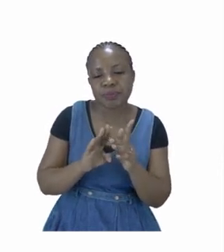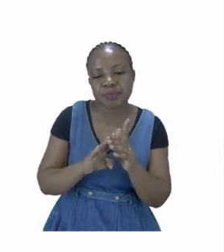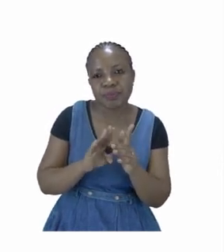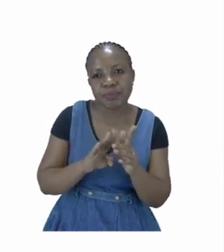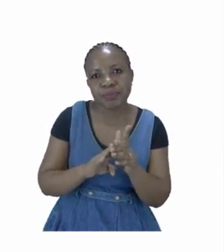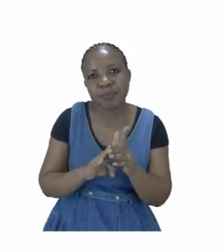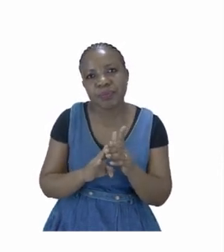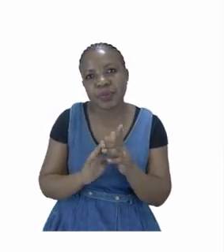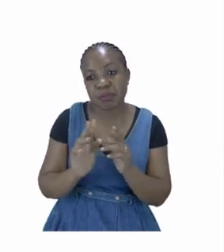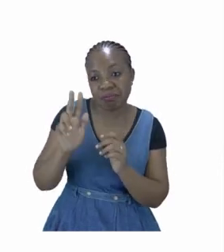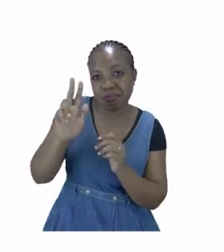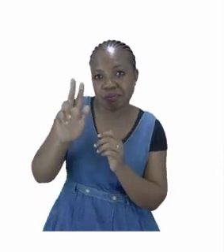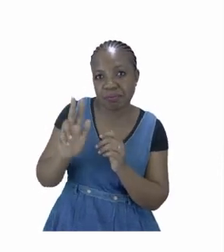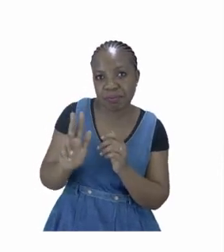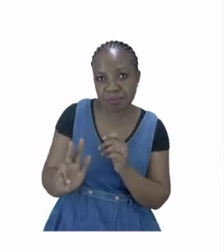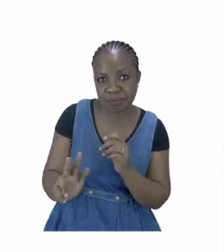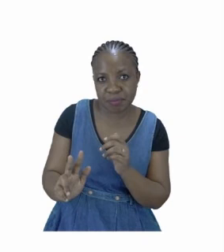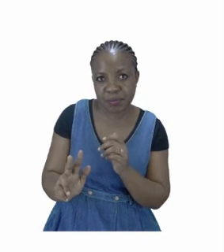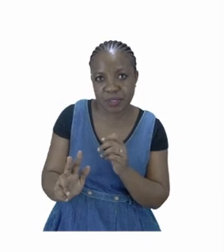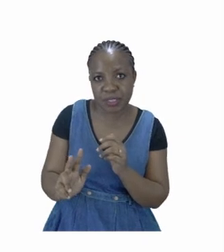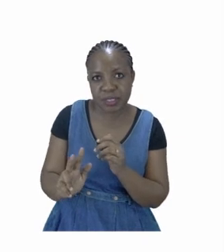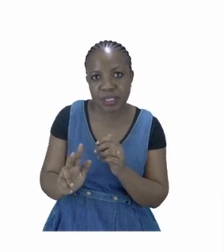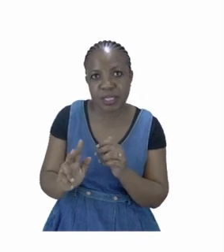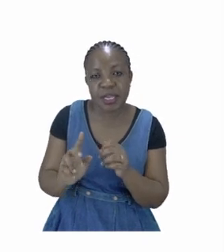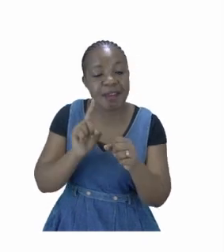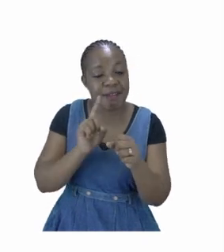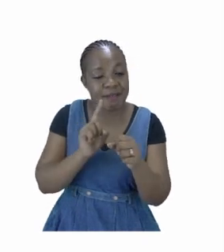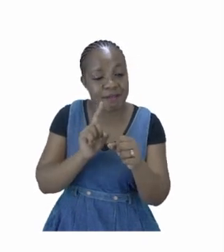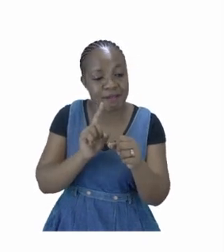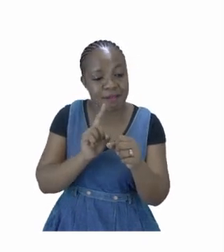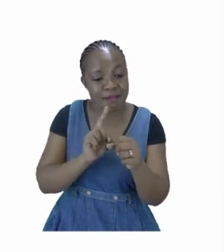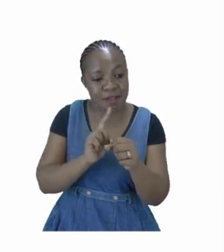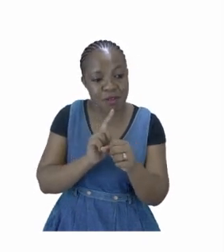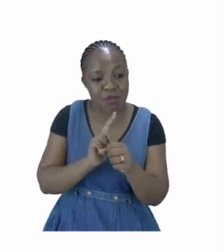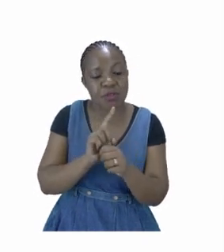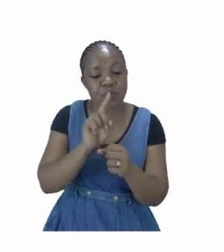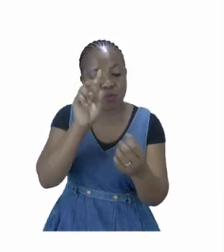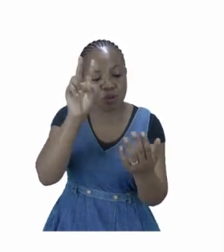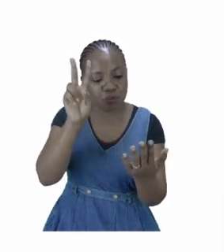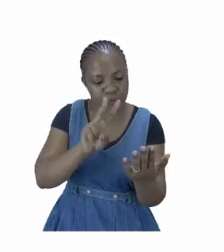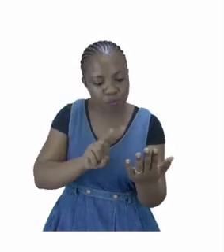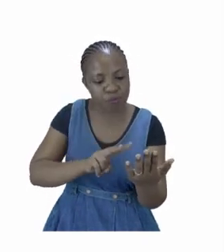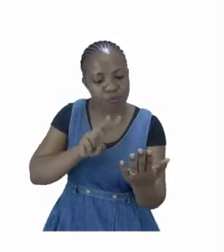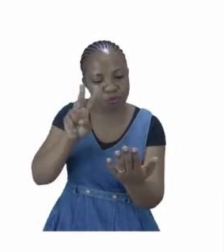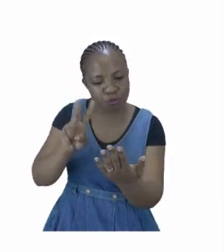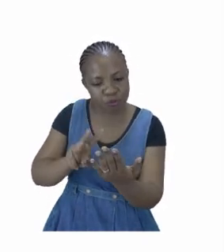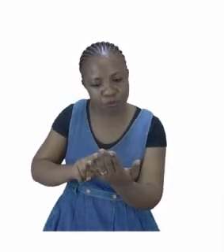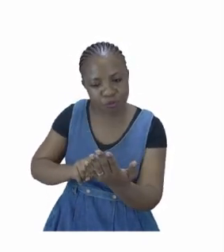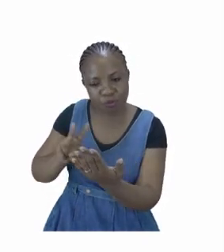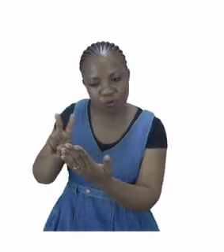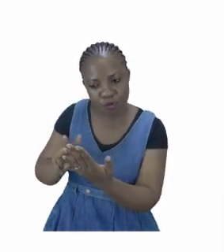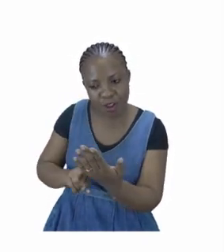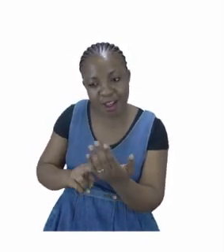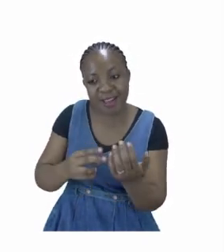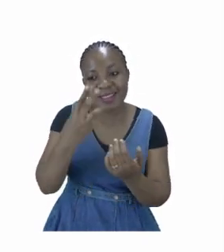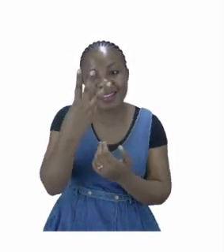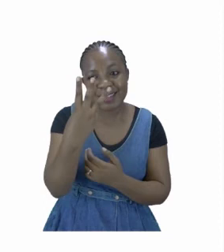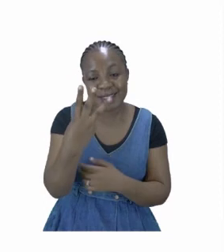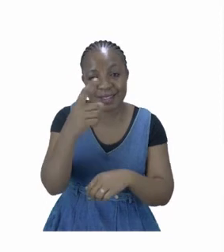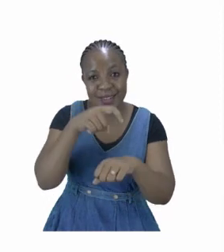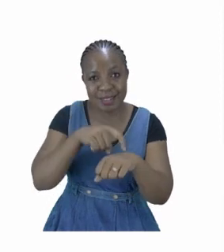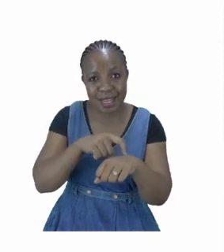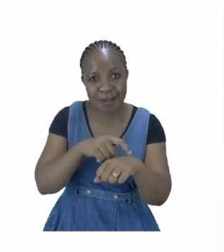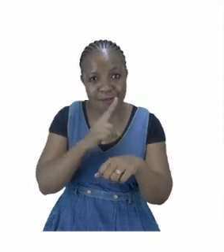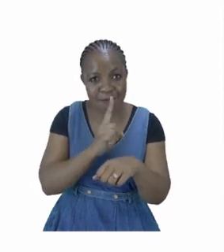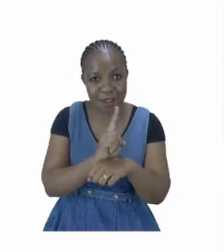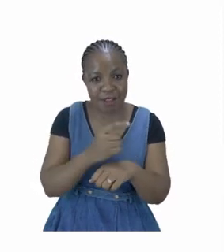a comprehension needs to be read 3 times. So I am going to read it first for you. Please follow with